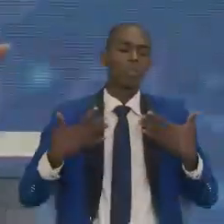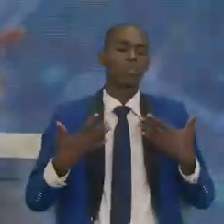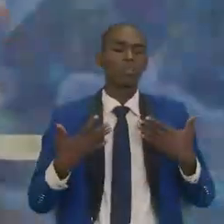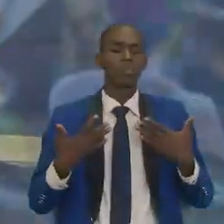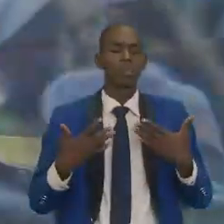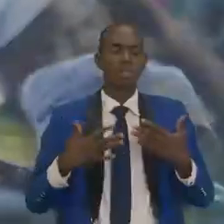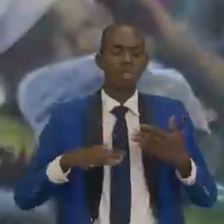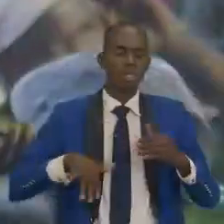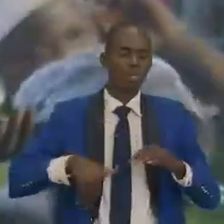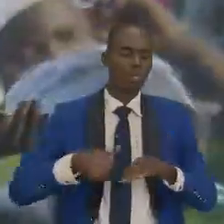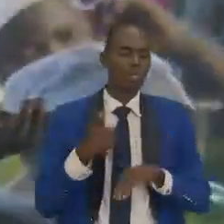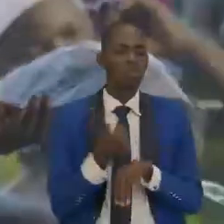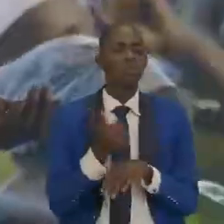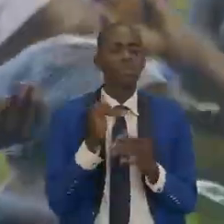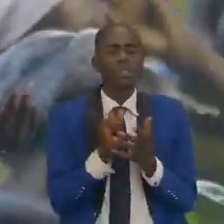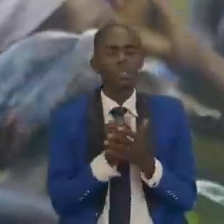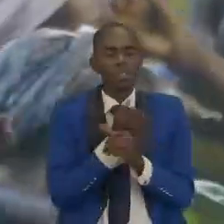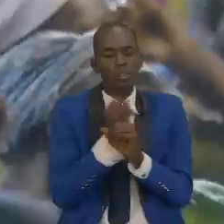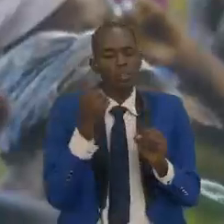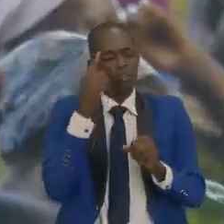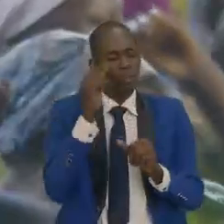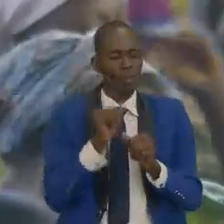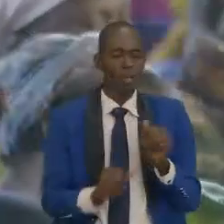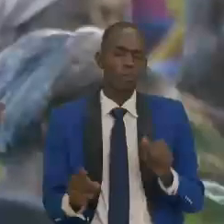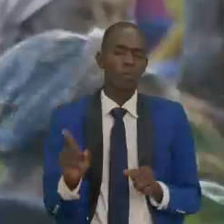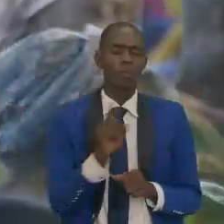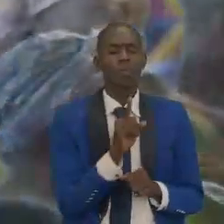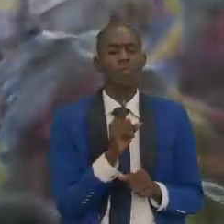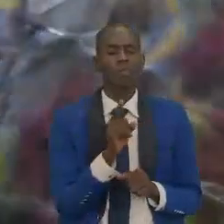Confirm that salvation for everyone.